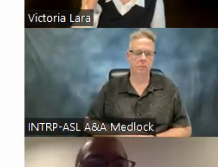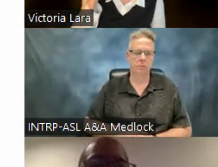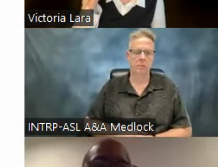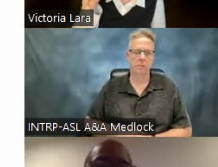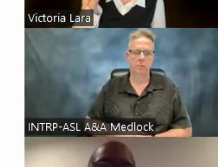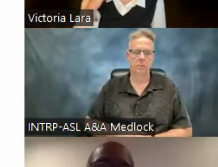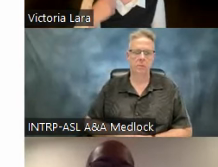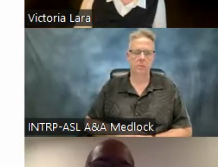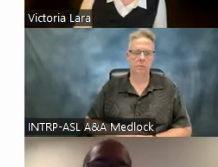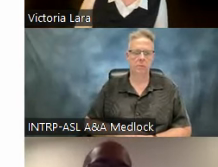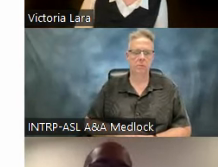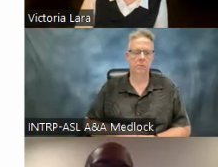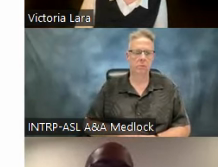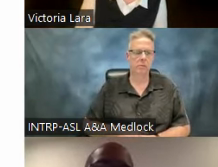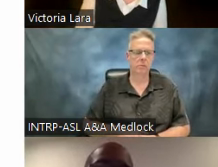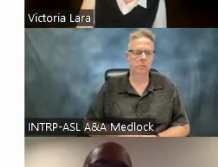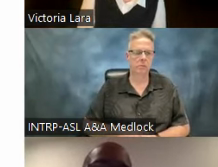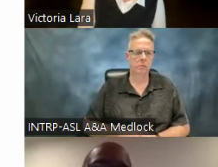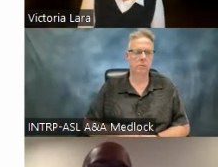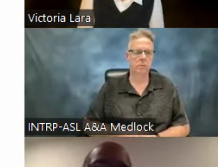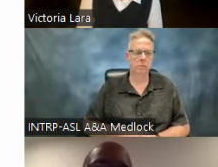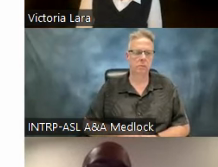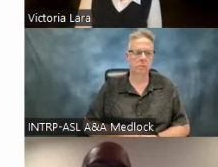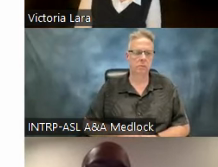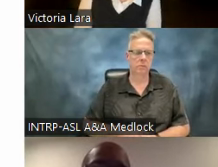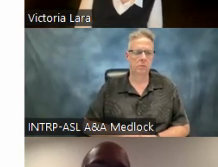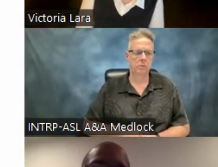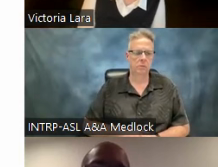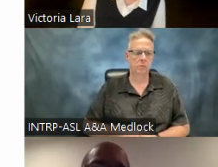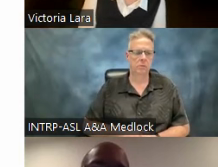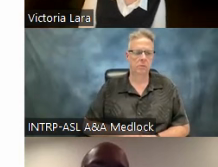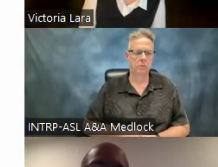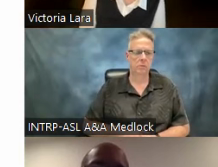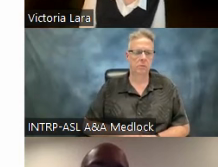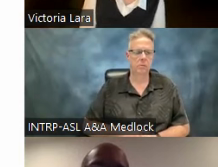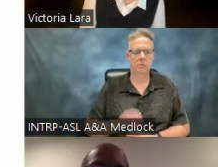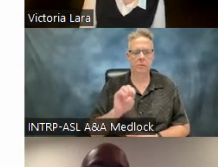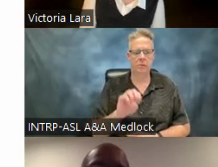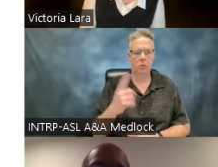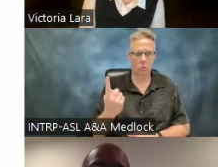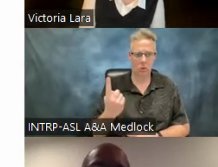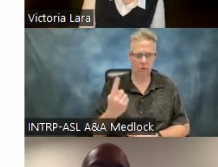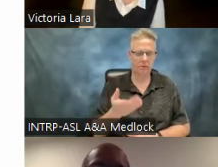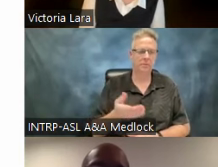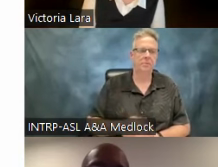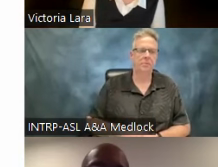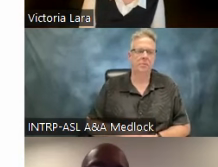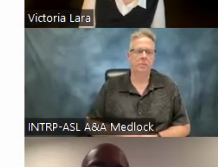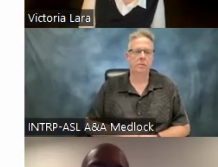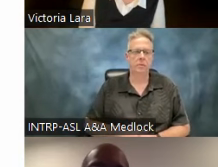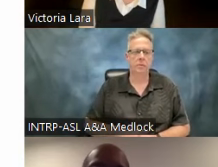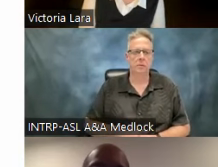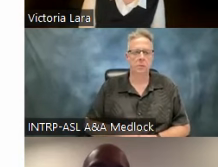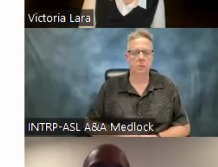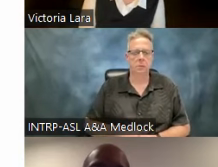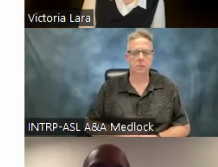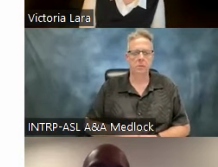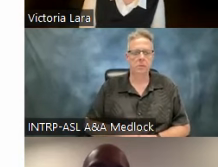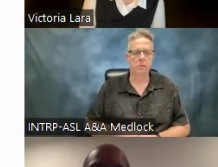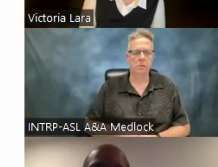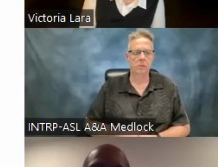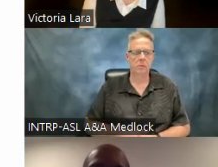fully implementing police body cameras by the time the oversight begins its work. And then E1, I'm good then. So that's just, I hope we